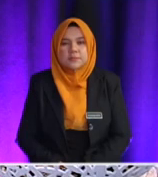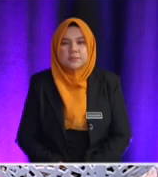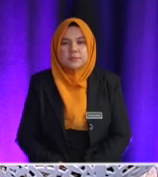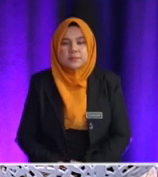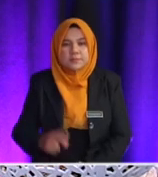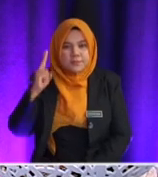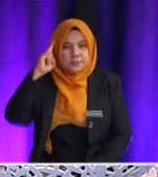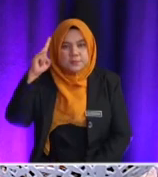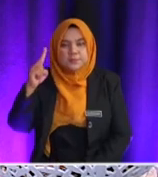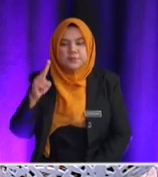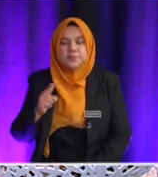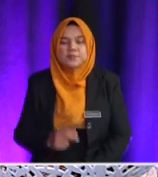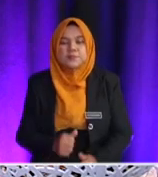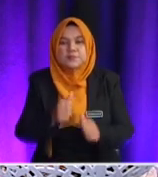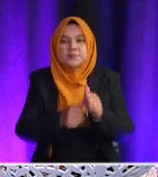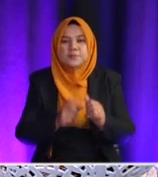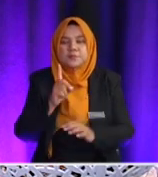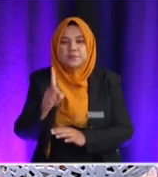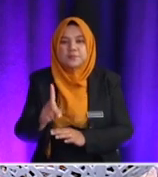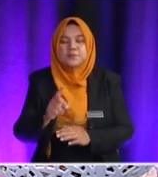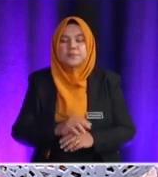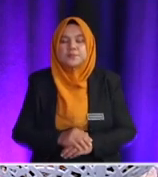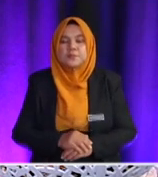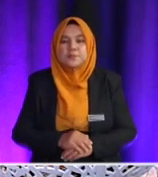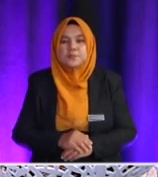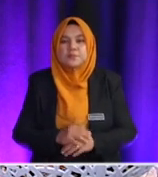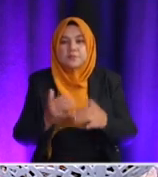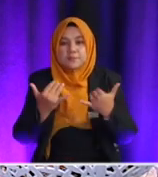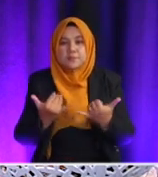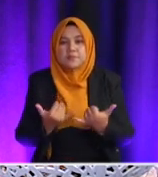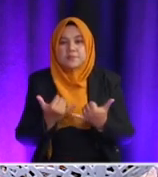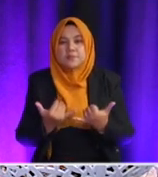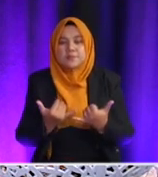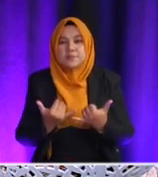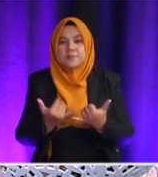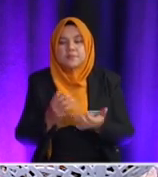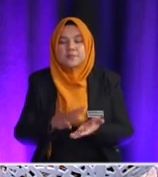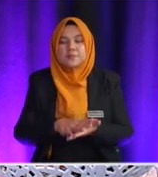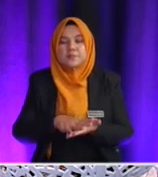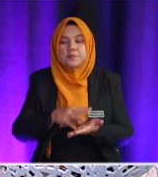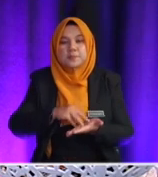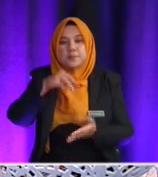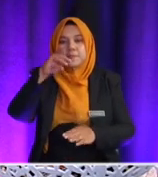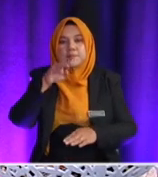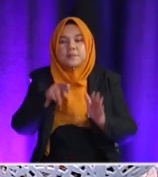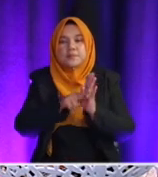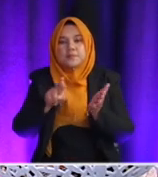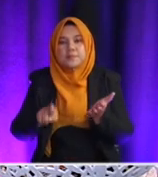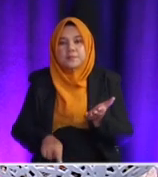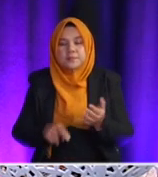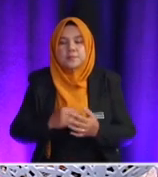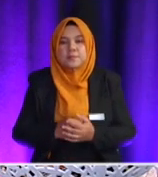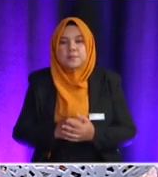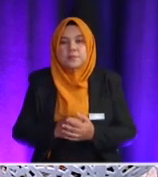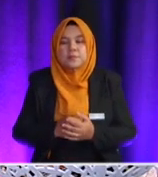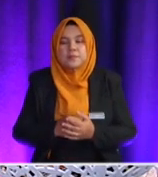Hi everyone, welcome back to class for English. Today we are airing for slot Menengah Rendah and we are going to be